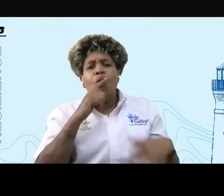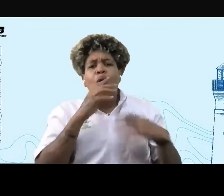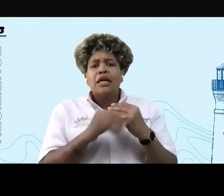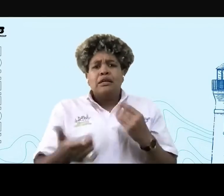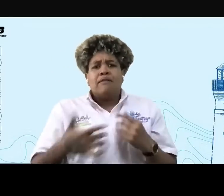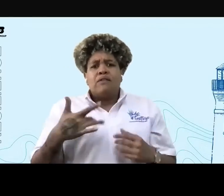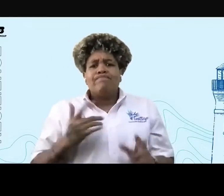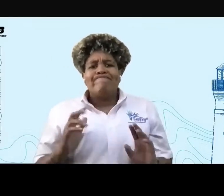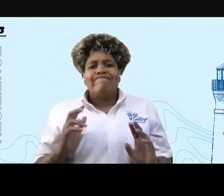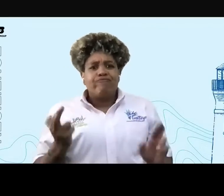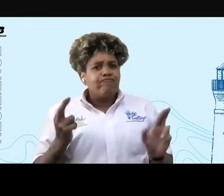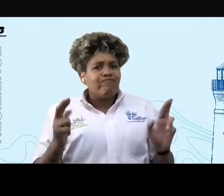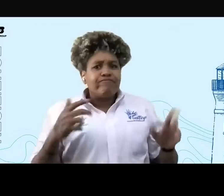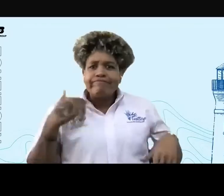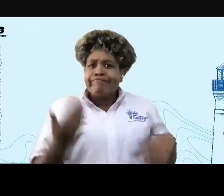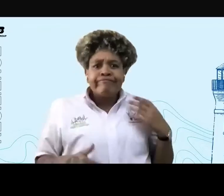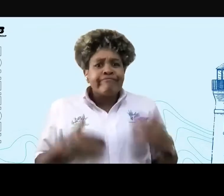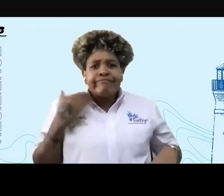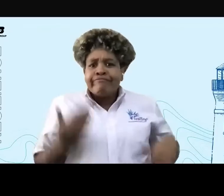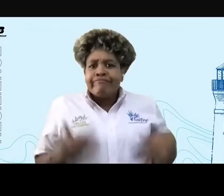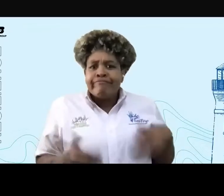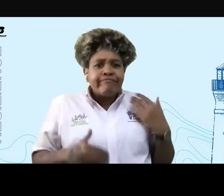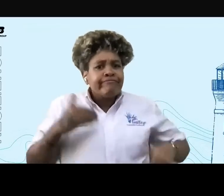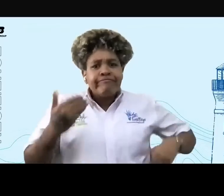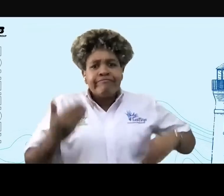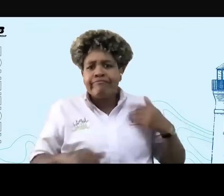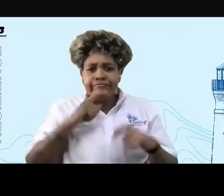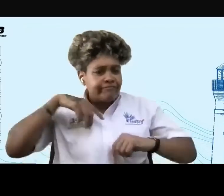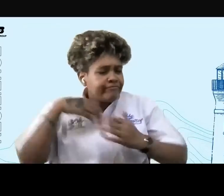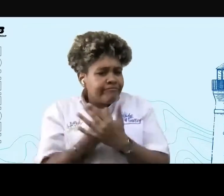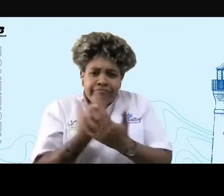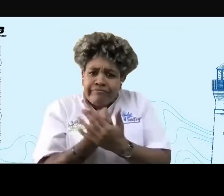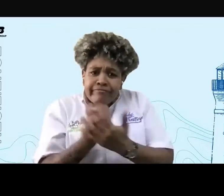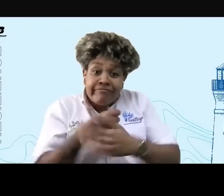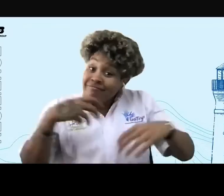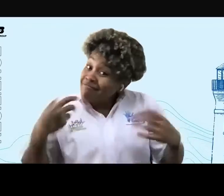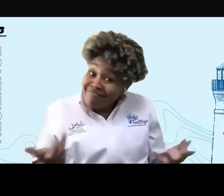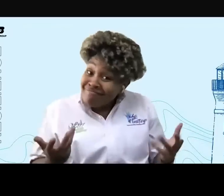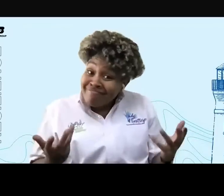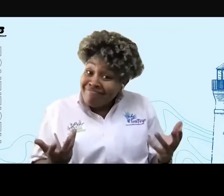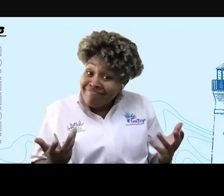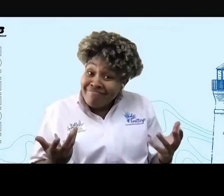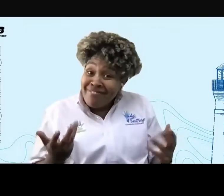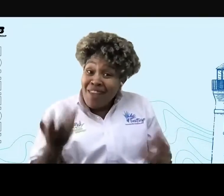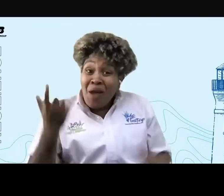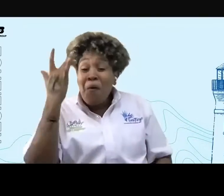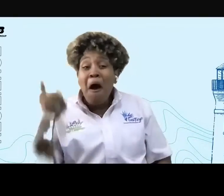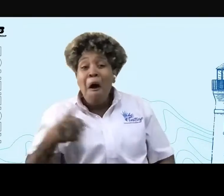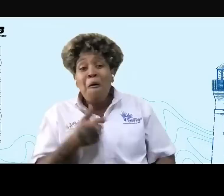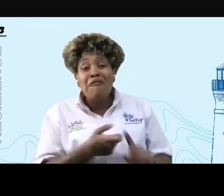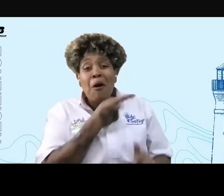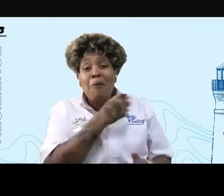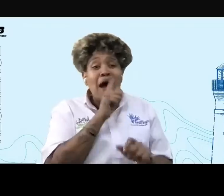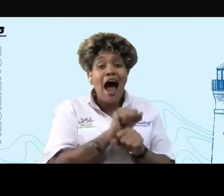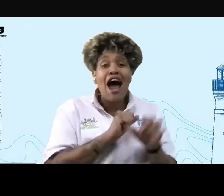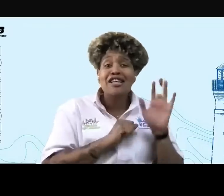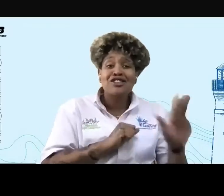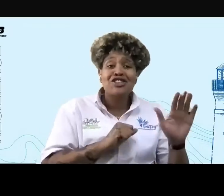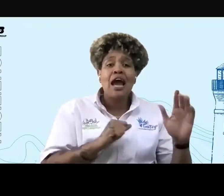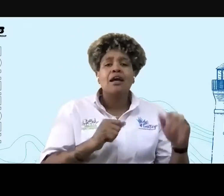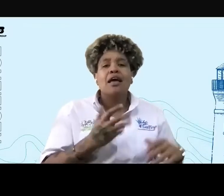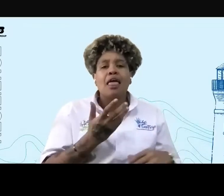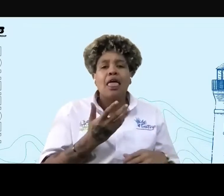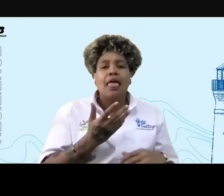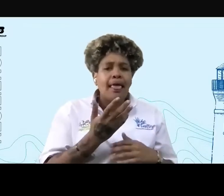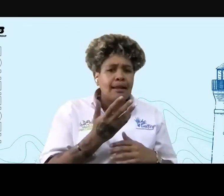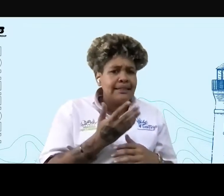momentum is clear, and we're seizing the day, because we have gone from actually